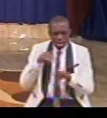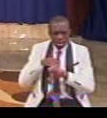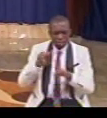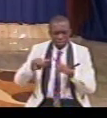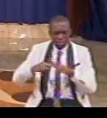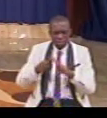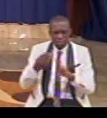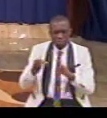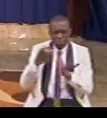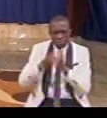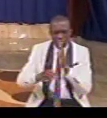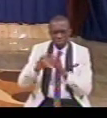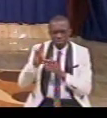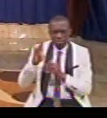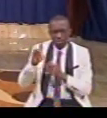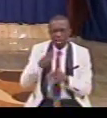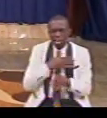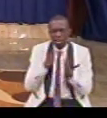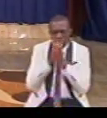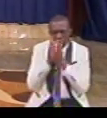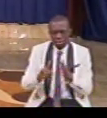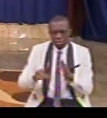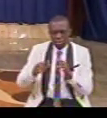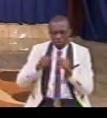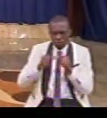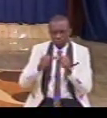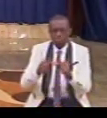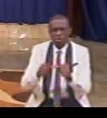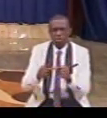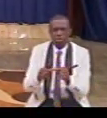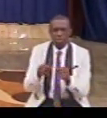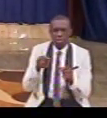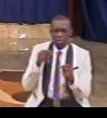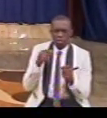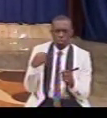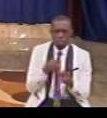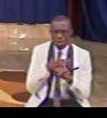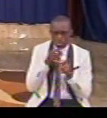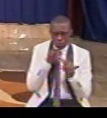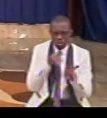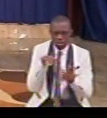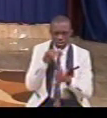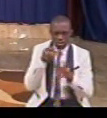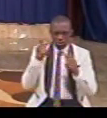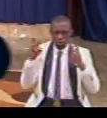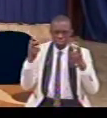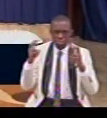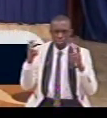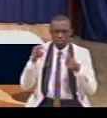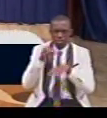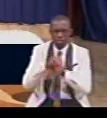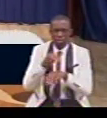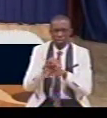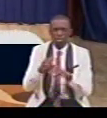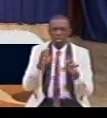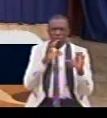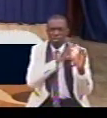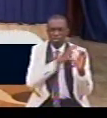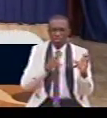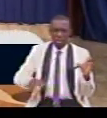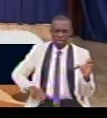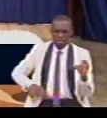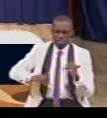and the prayer still continued and therefore we're looking at this and we're tackling the message tonight Christ's